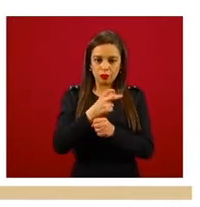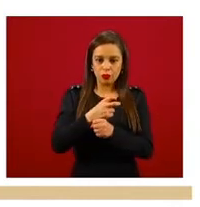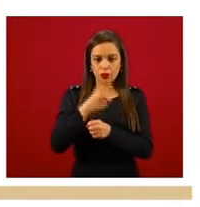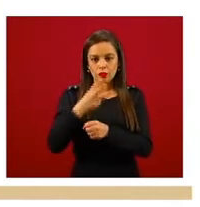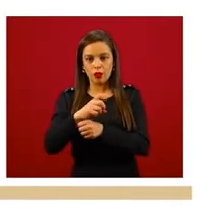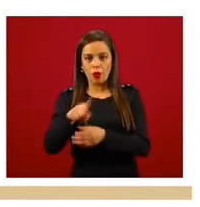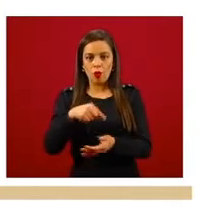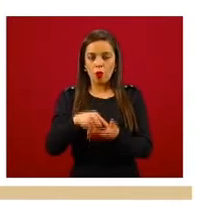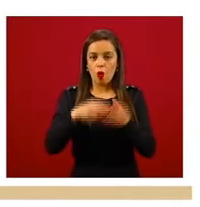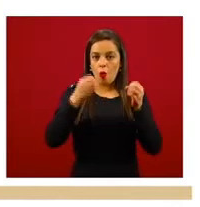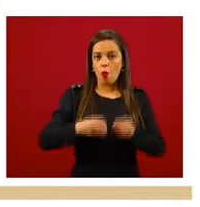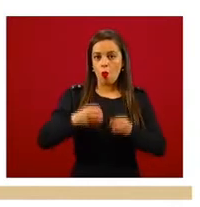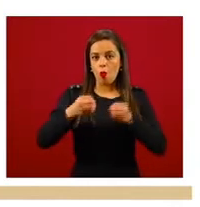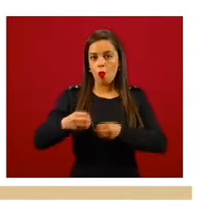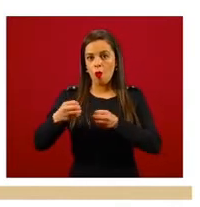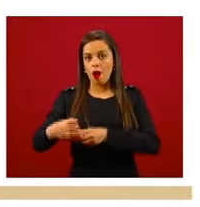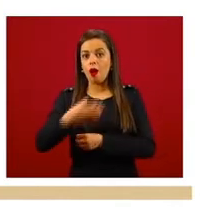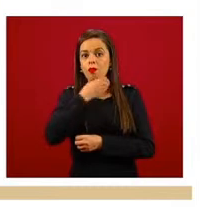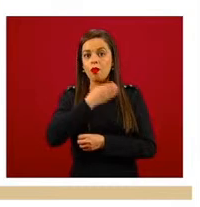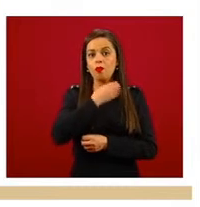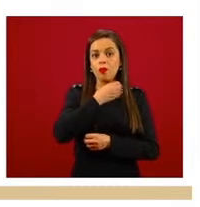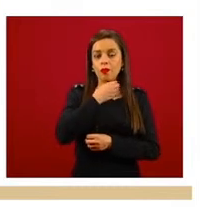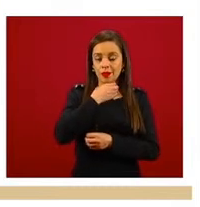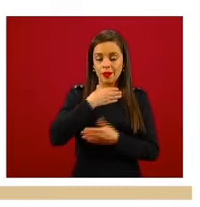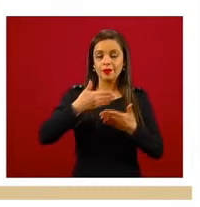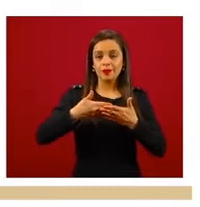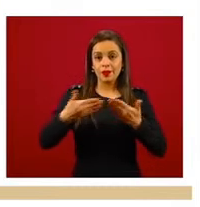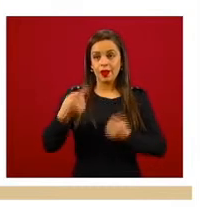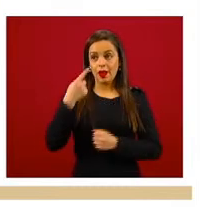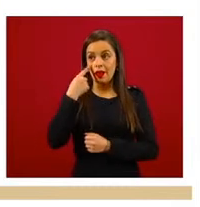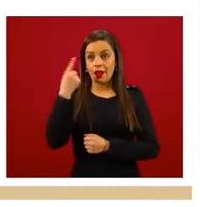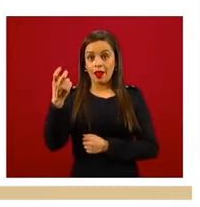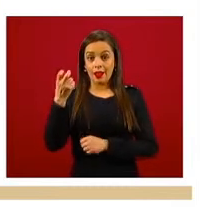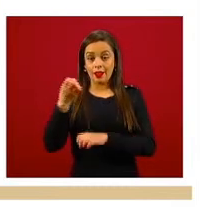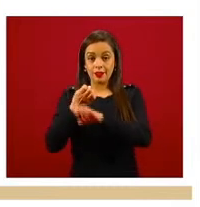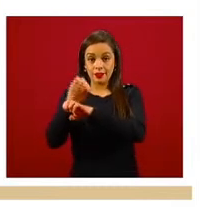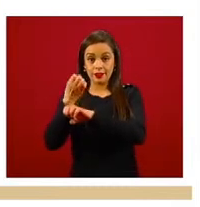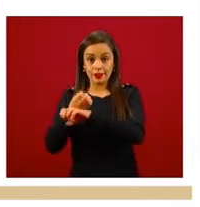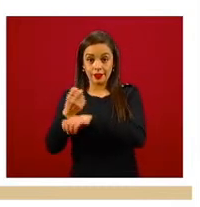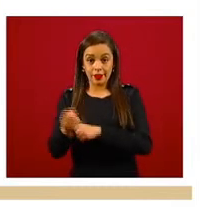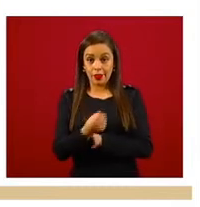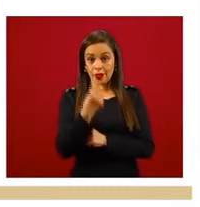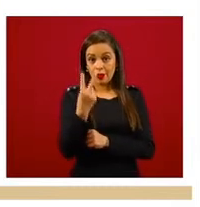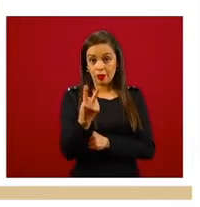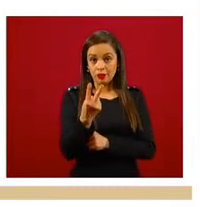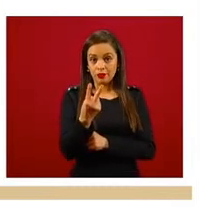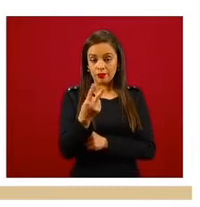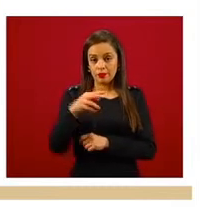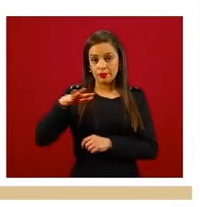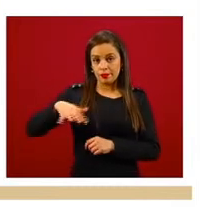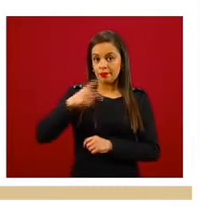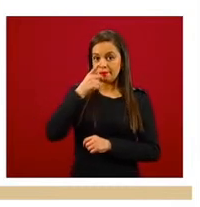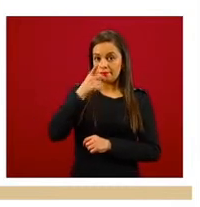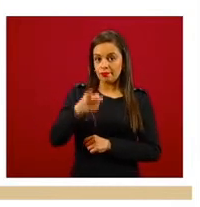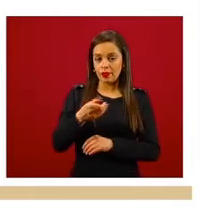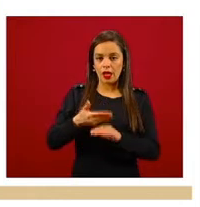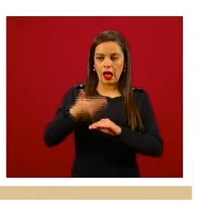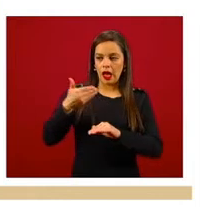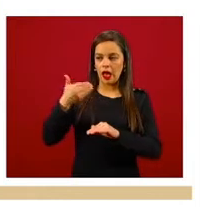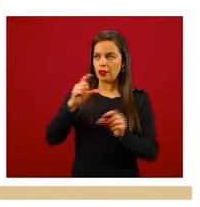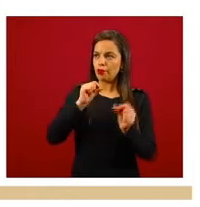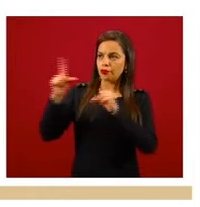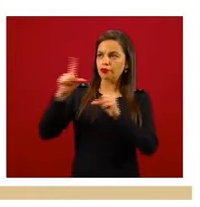decreasing. It would usually be at second or third level of occupancy, but now these states